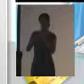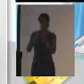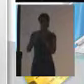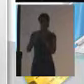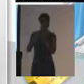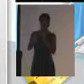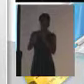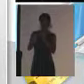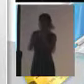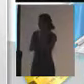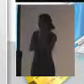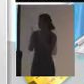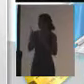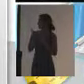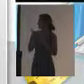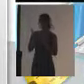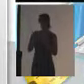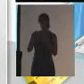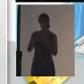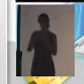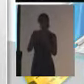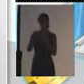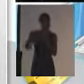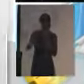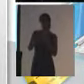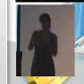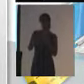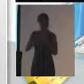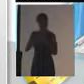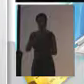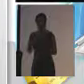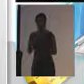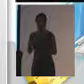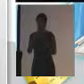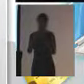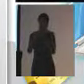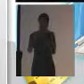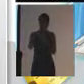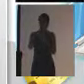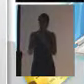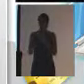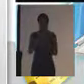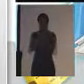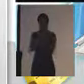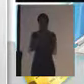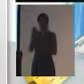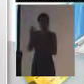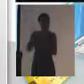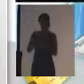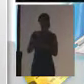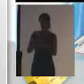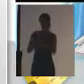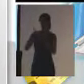distance in a horizontal manner, even though, of course, with the rocking, it doesn't measure it accurate.